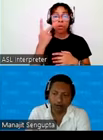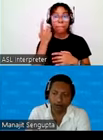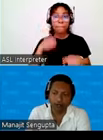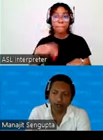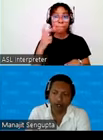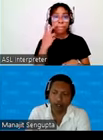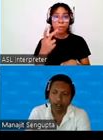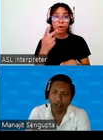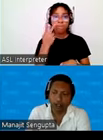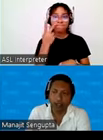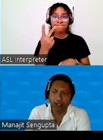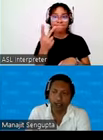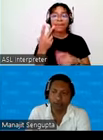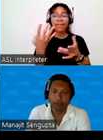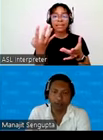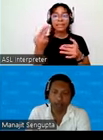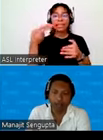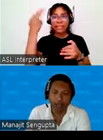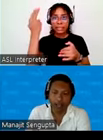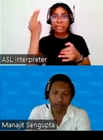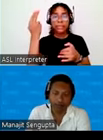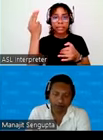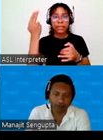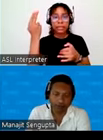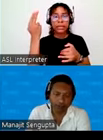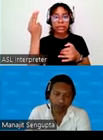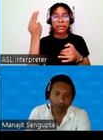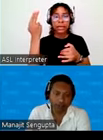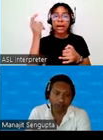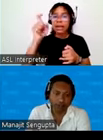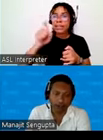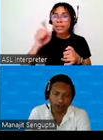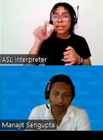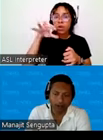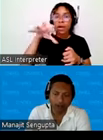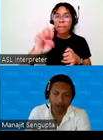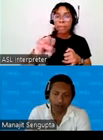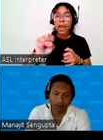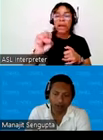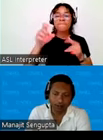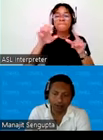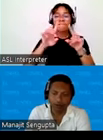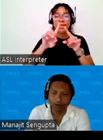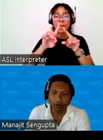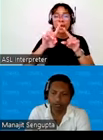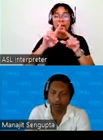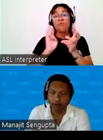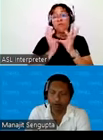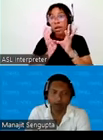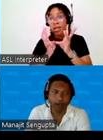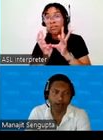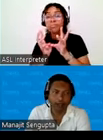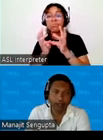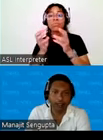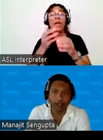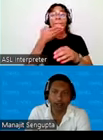high resolution modeling enables us to capture severe weather in a much better way and much